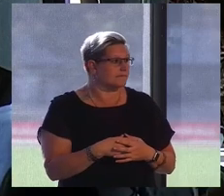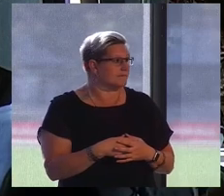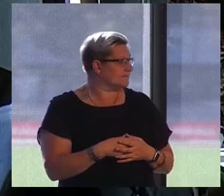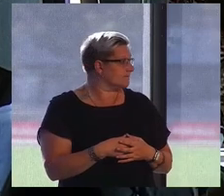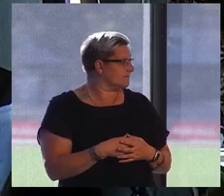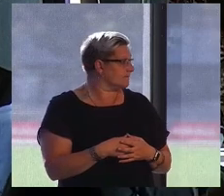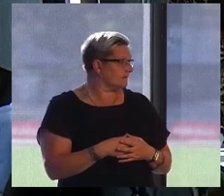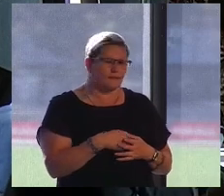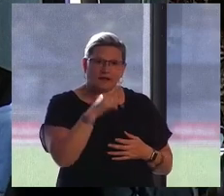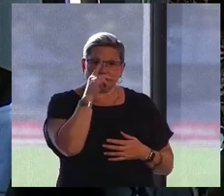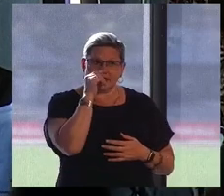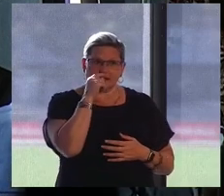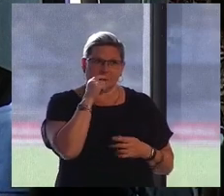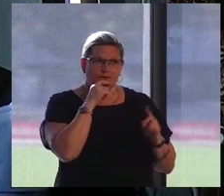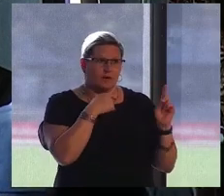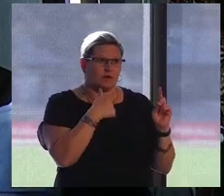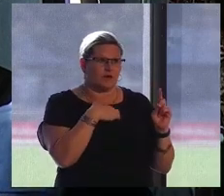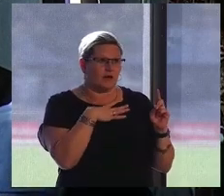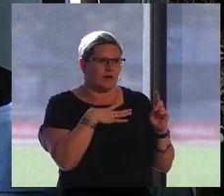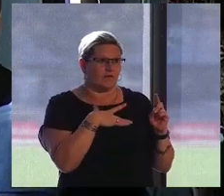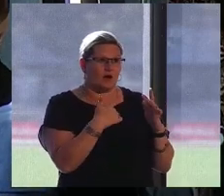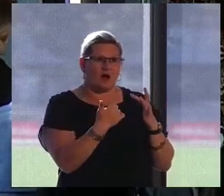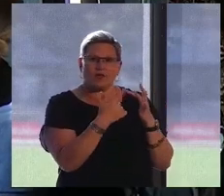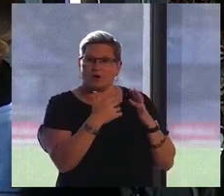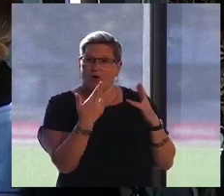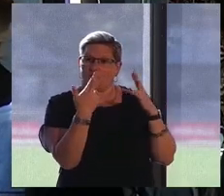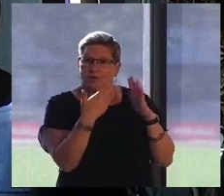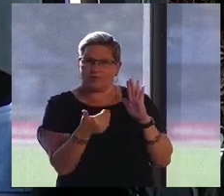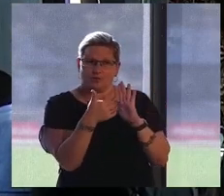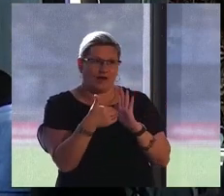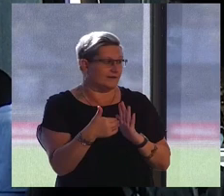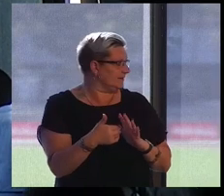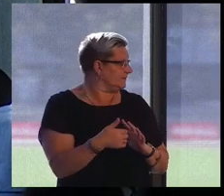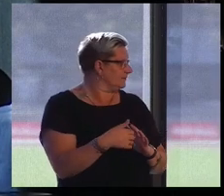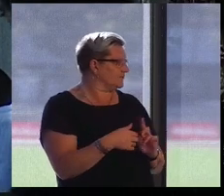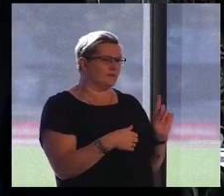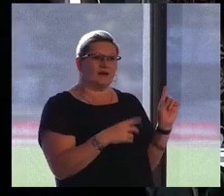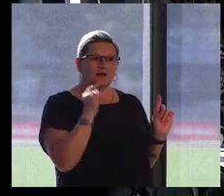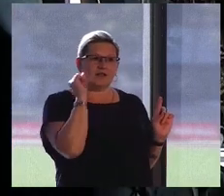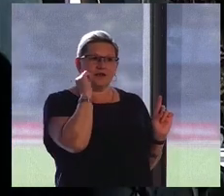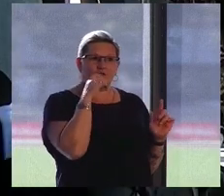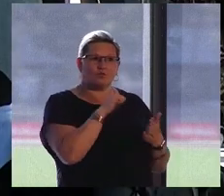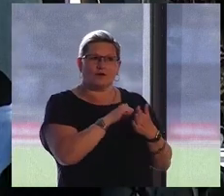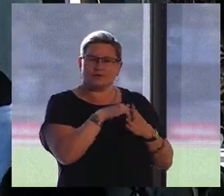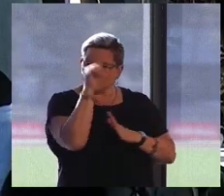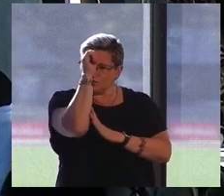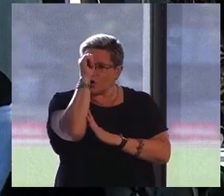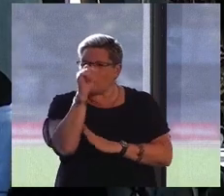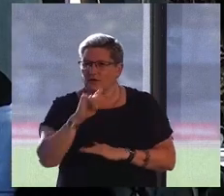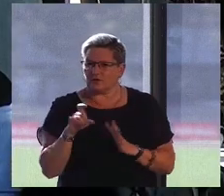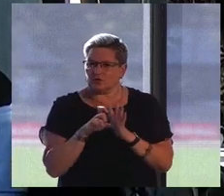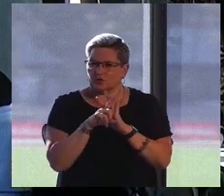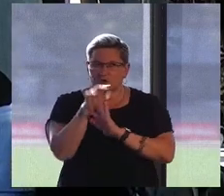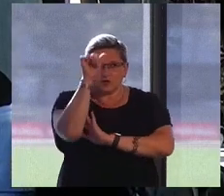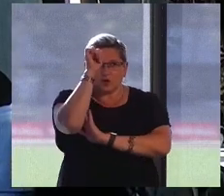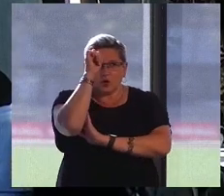You guys might have good additional reasons, though. I think you're right in that we know what we need to do. We just need to do a lot more